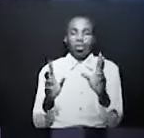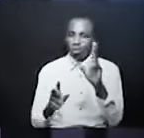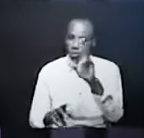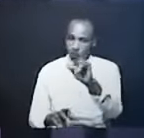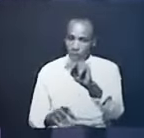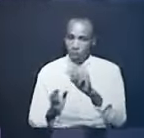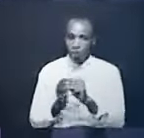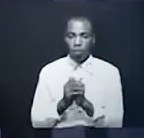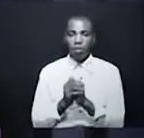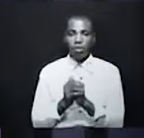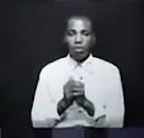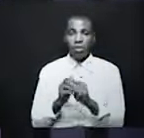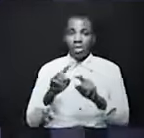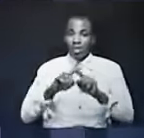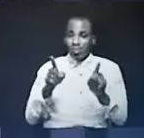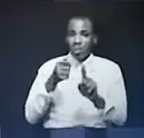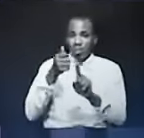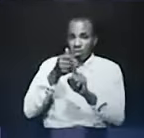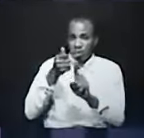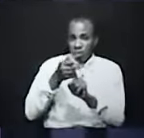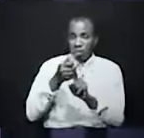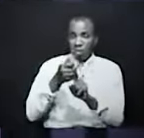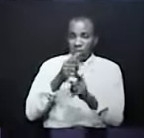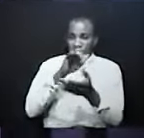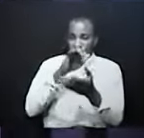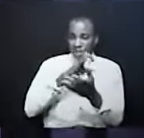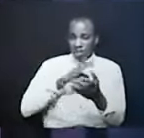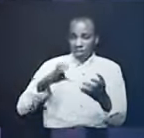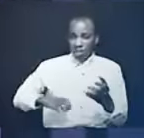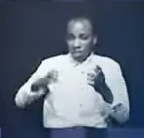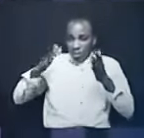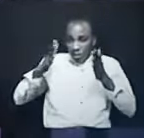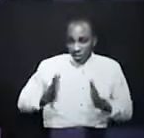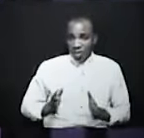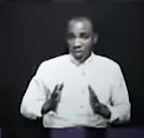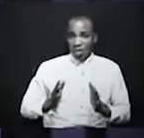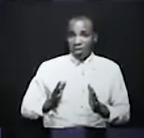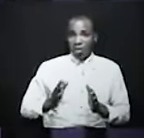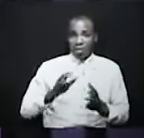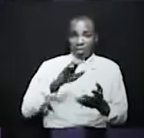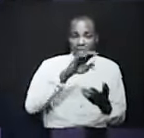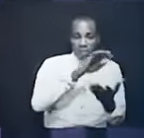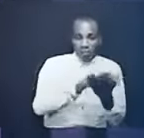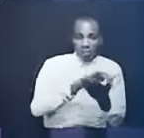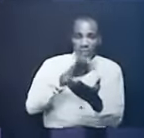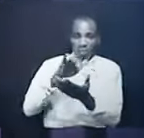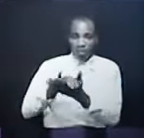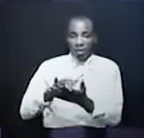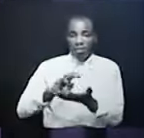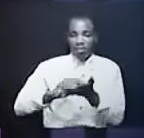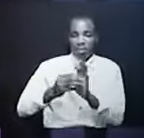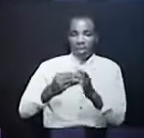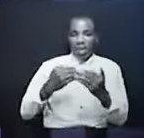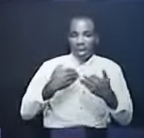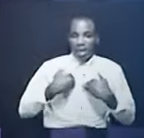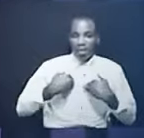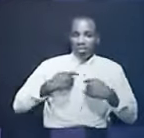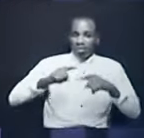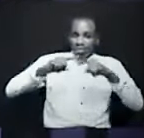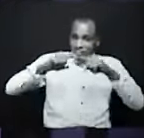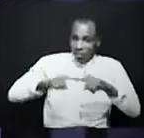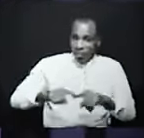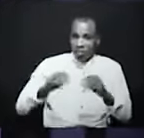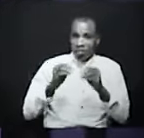wife. It is more than a commitment between two persons. See, marriage is a covenant of